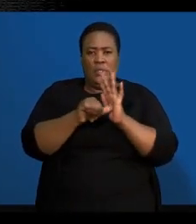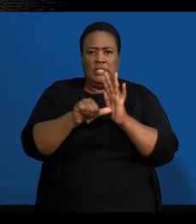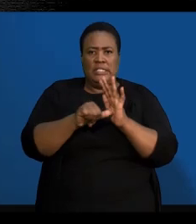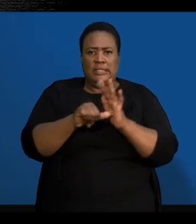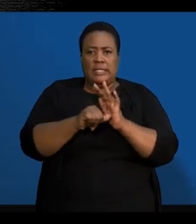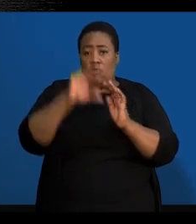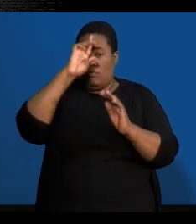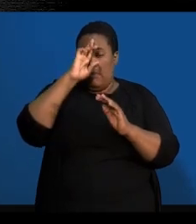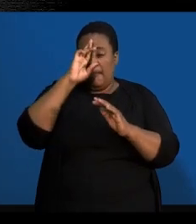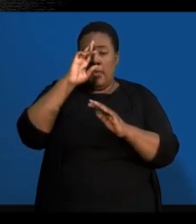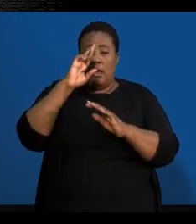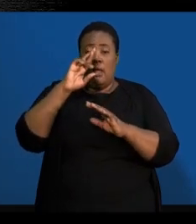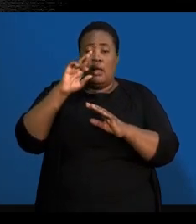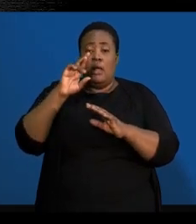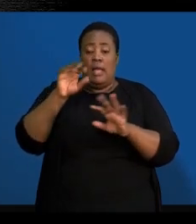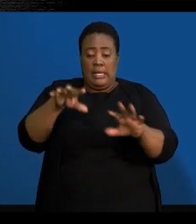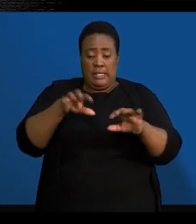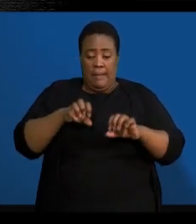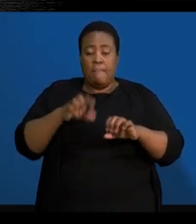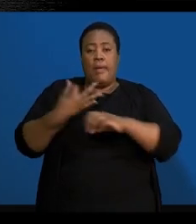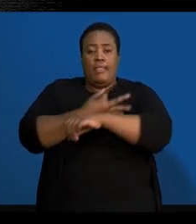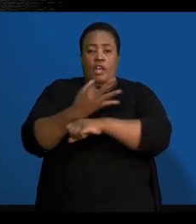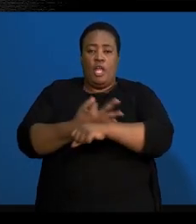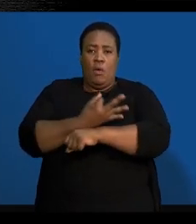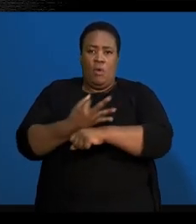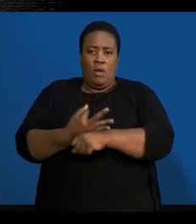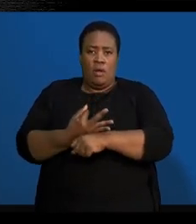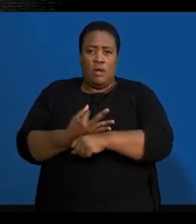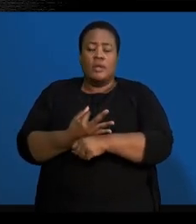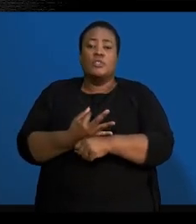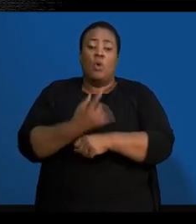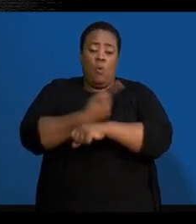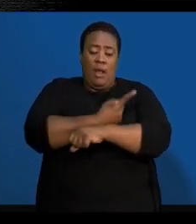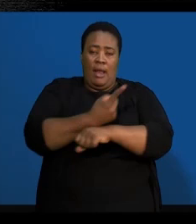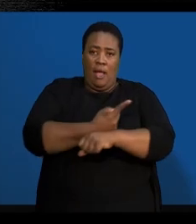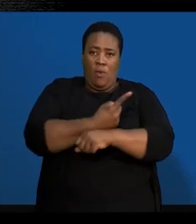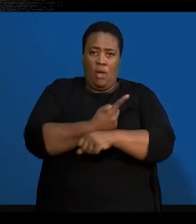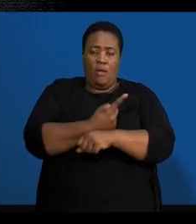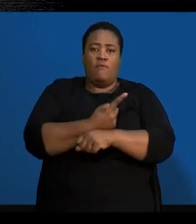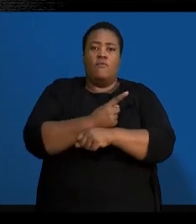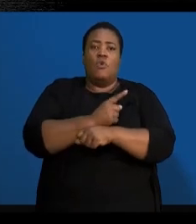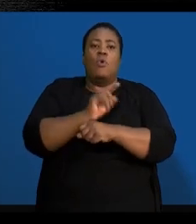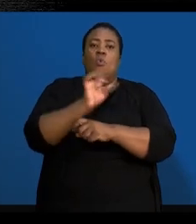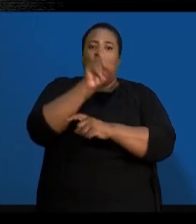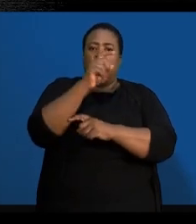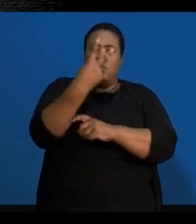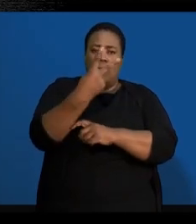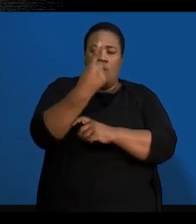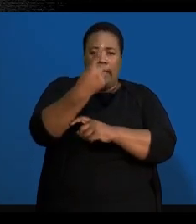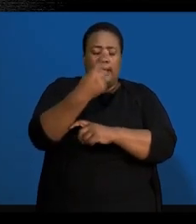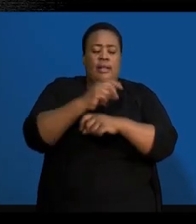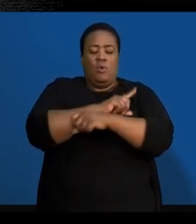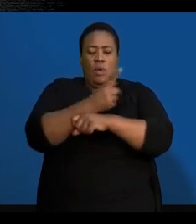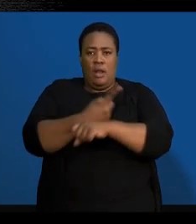3 hours long, so the suggestion is that you spend at least 1 hour per question. And you have to use your